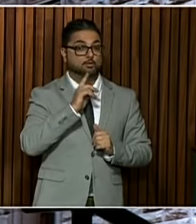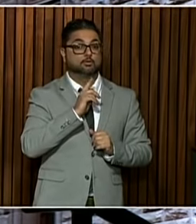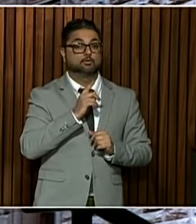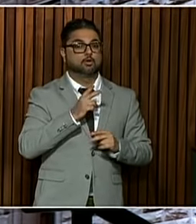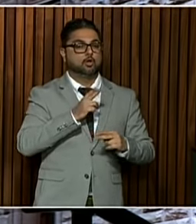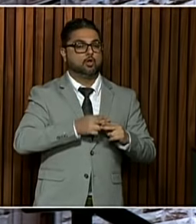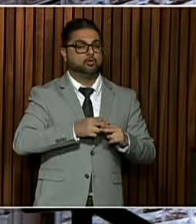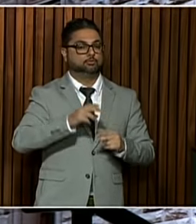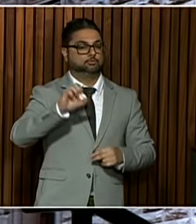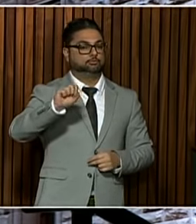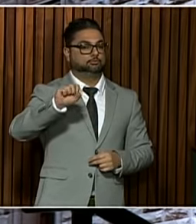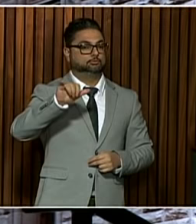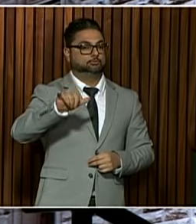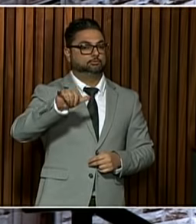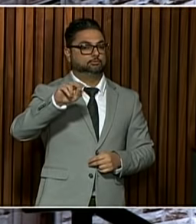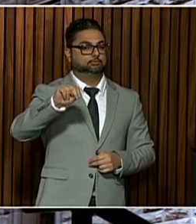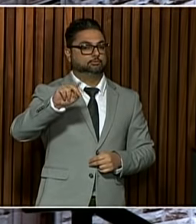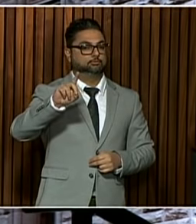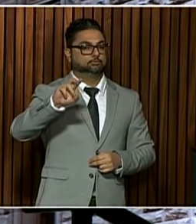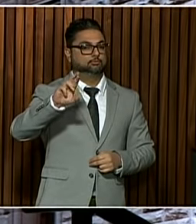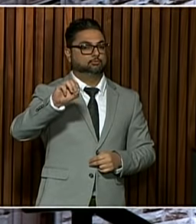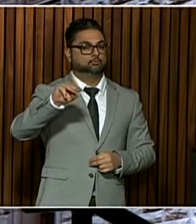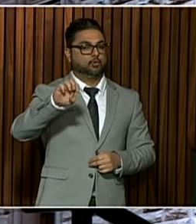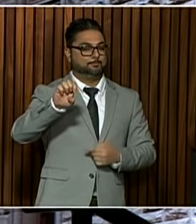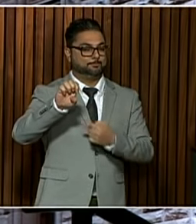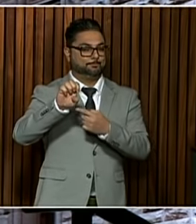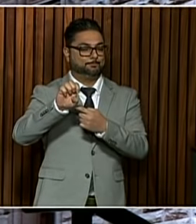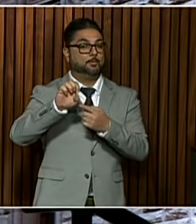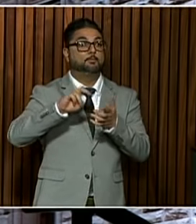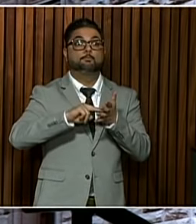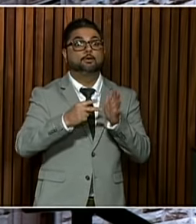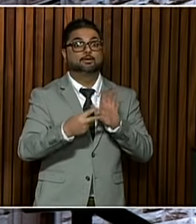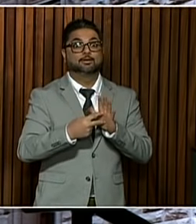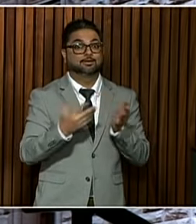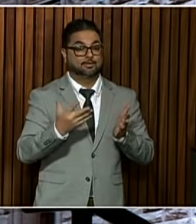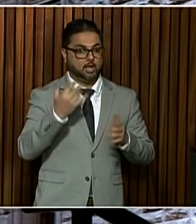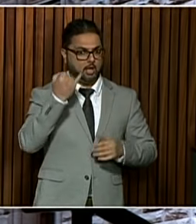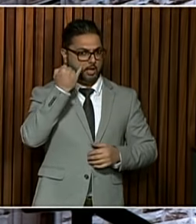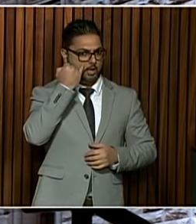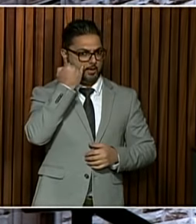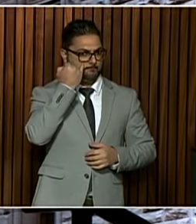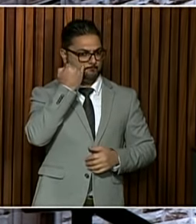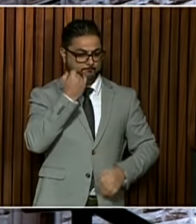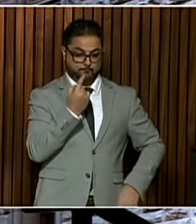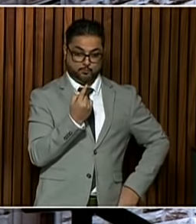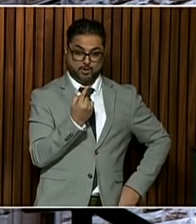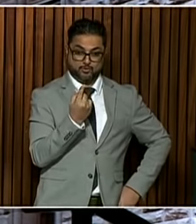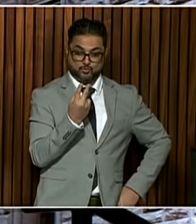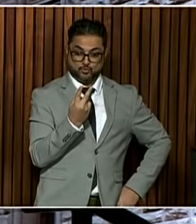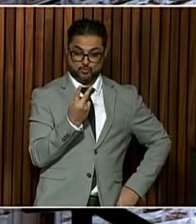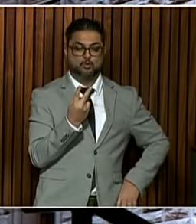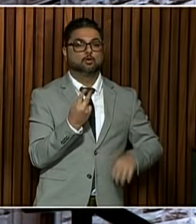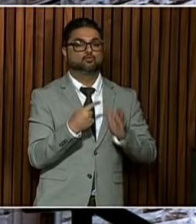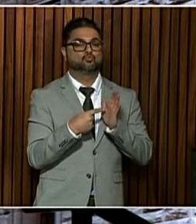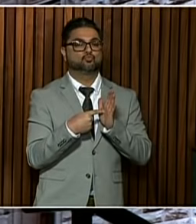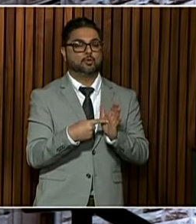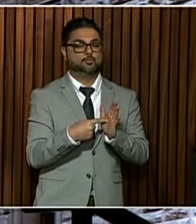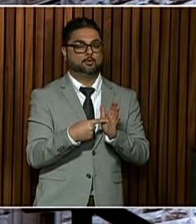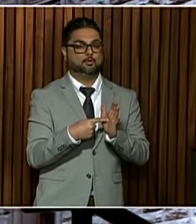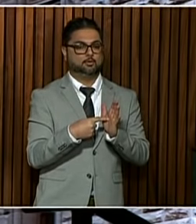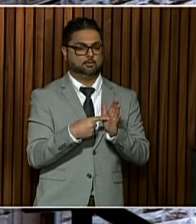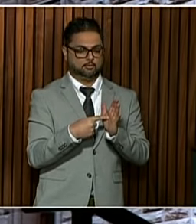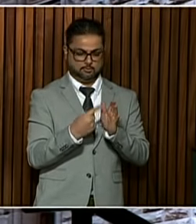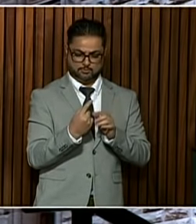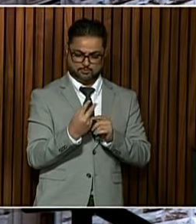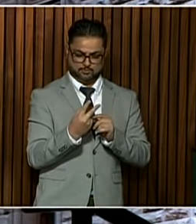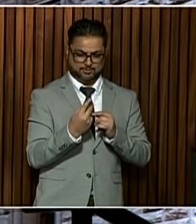test results to come back. So then we would declare, if you have one or two or more in a certain area, you would declare an outbreak and